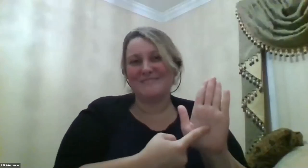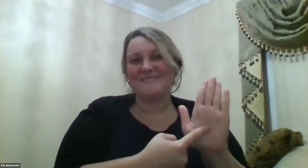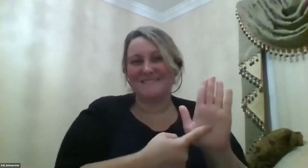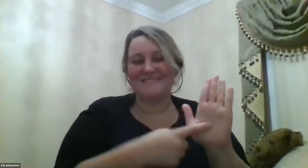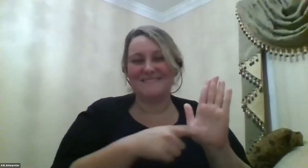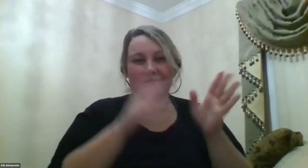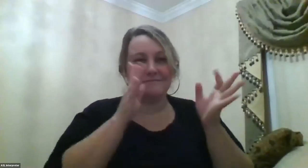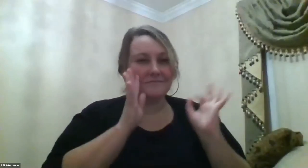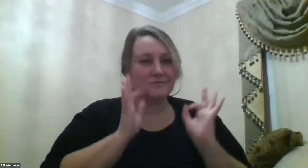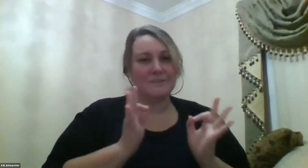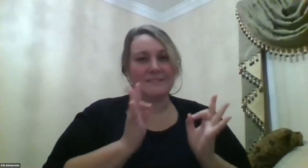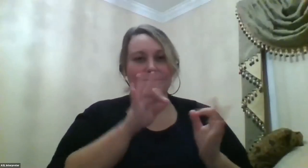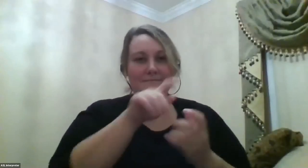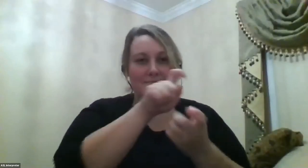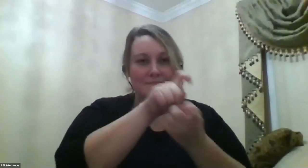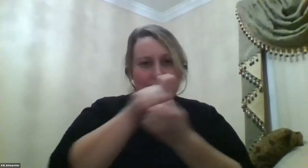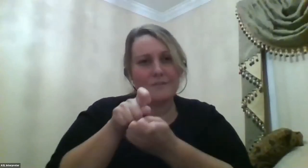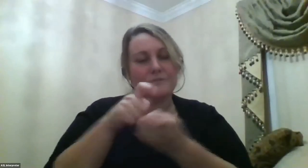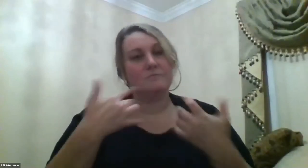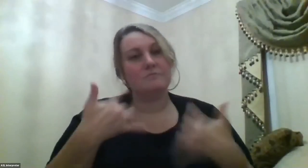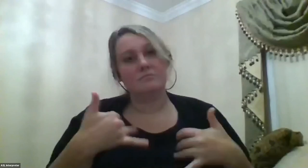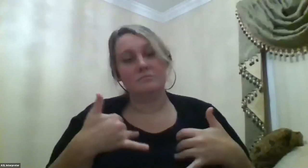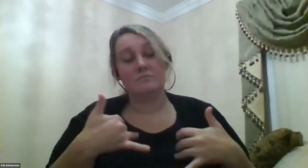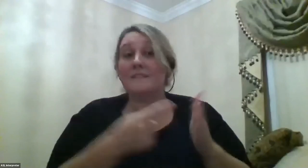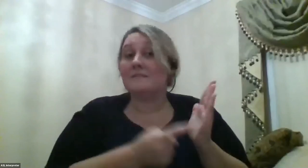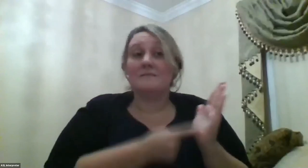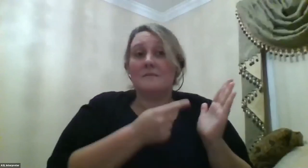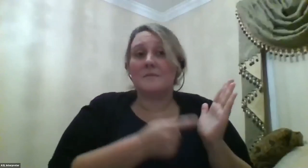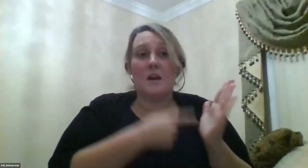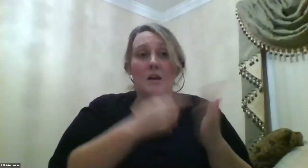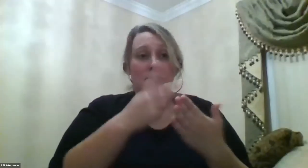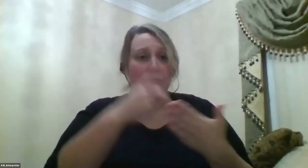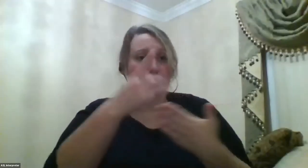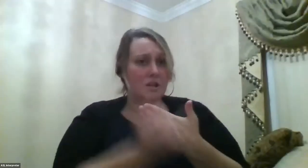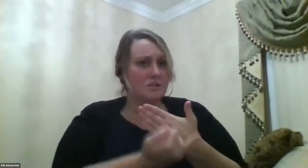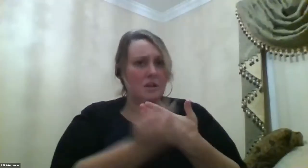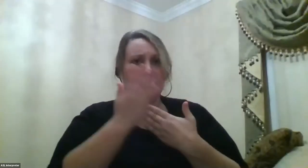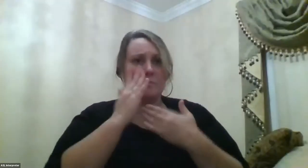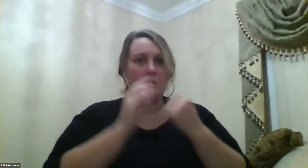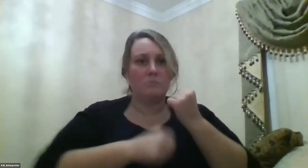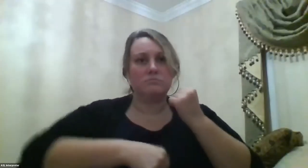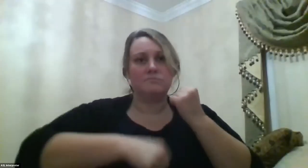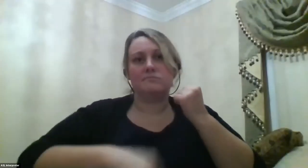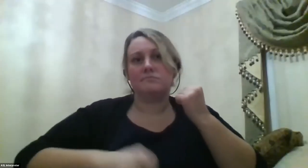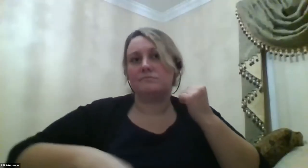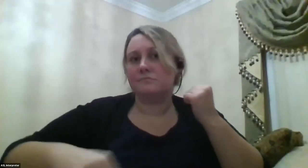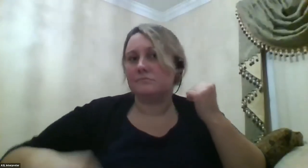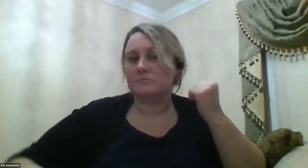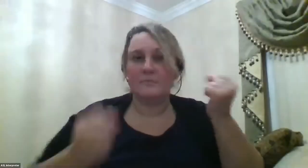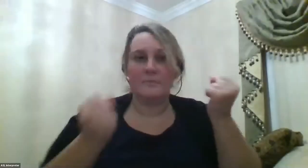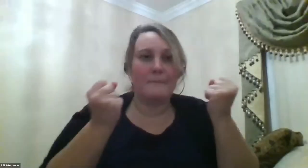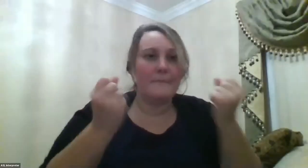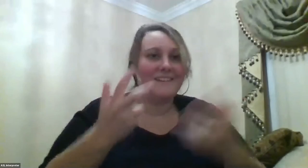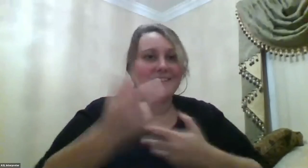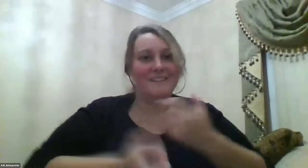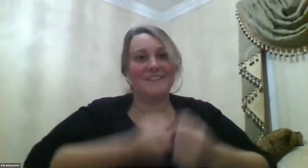a long time. Some things are cooking for like three, five, many years. And then, you know, so I think there's